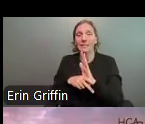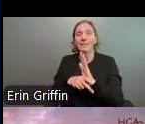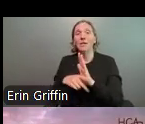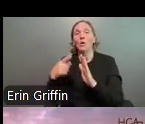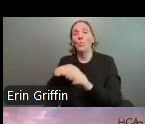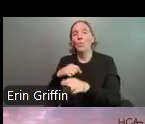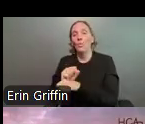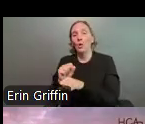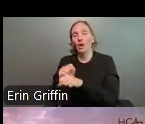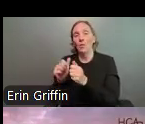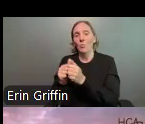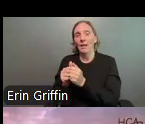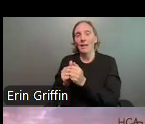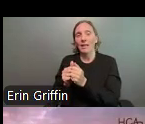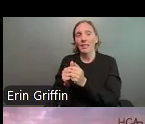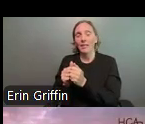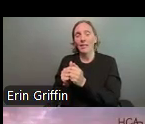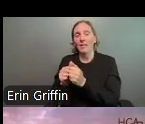with community to build a